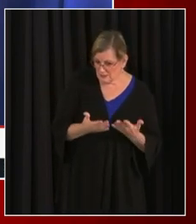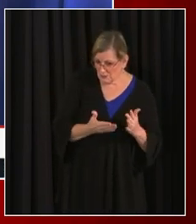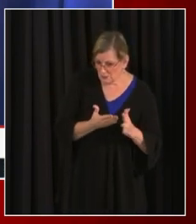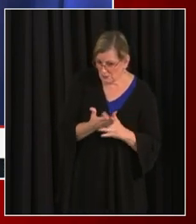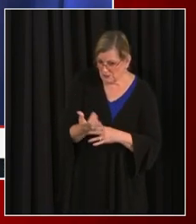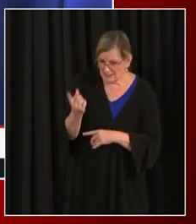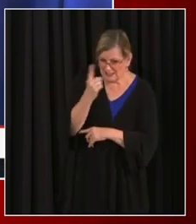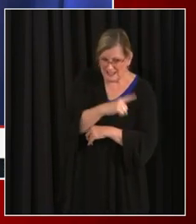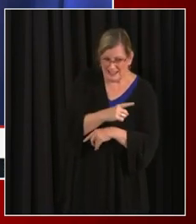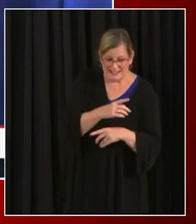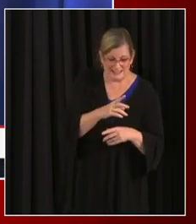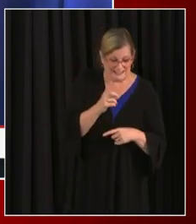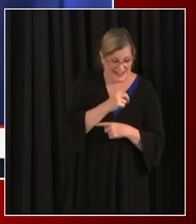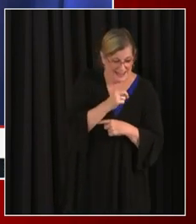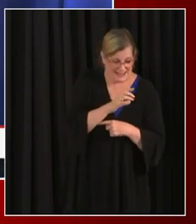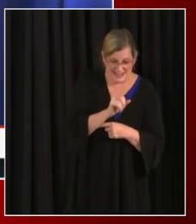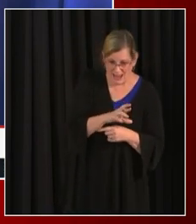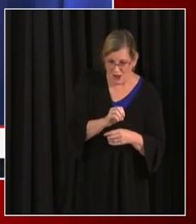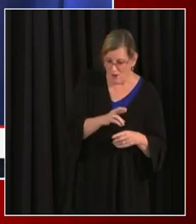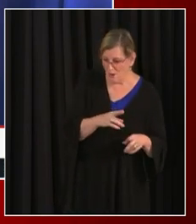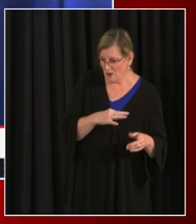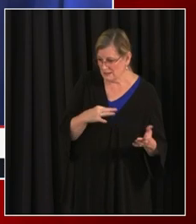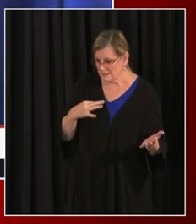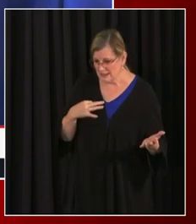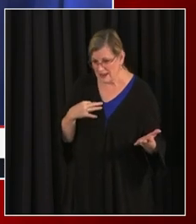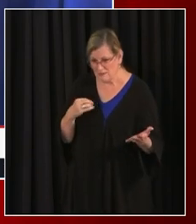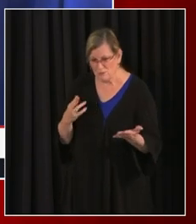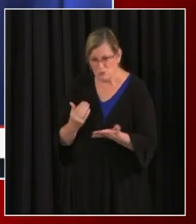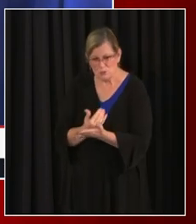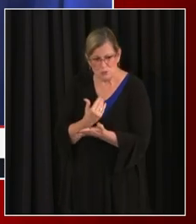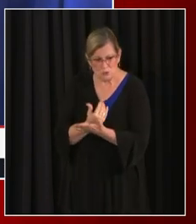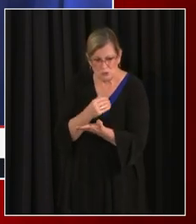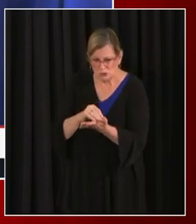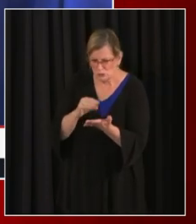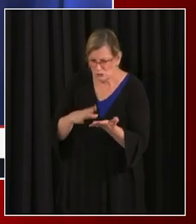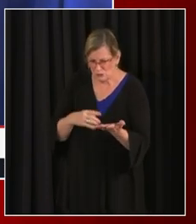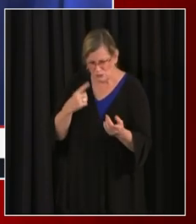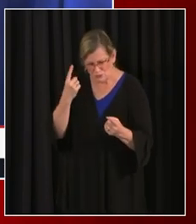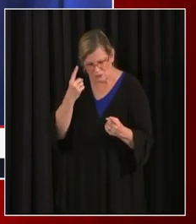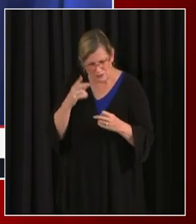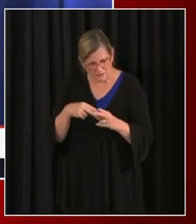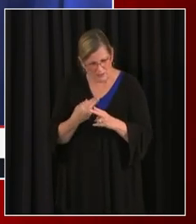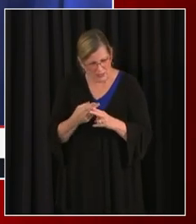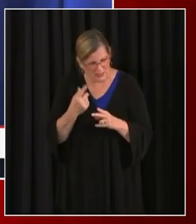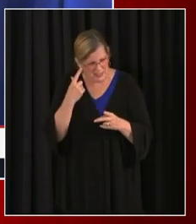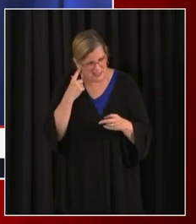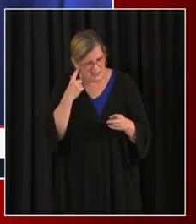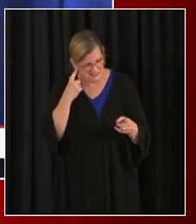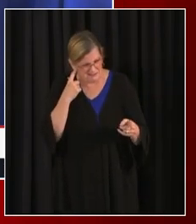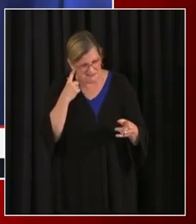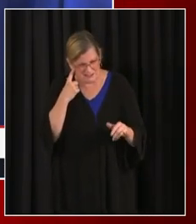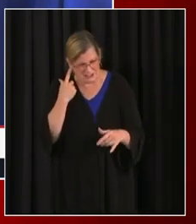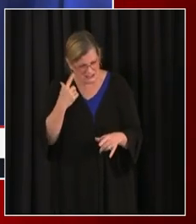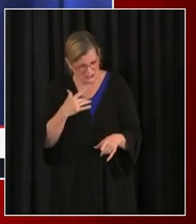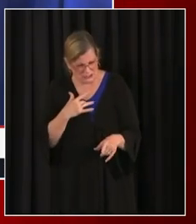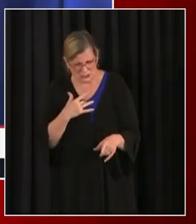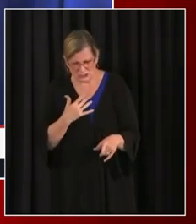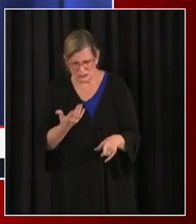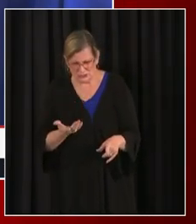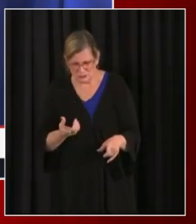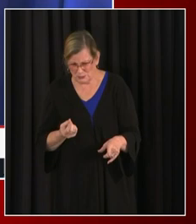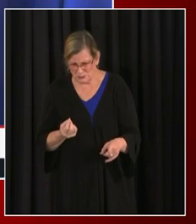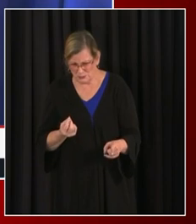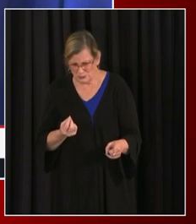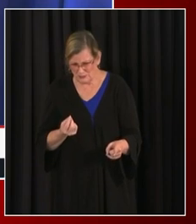daycare staff and the new students. And so I wonder if you share those concerns, and if so, how you plan on addressing